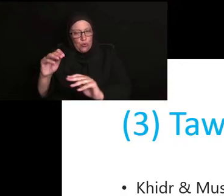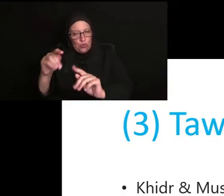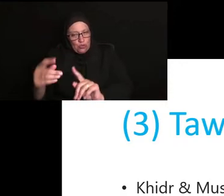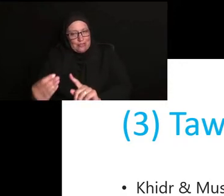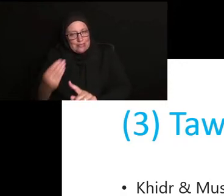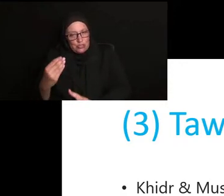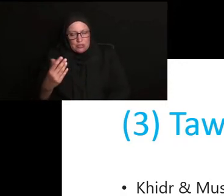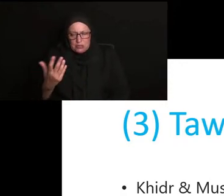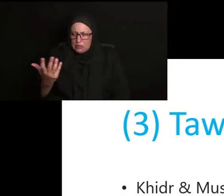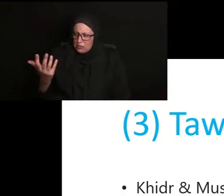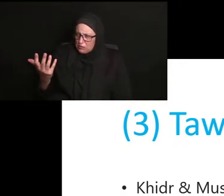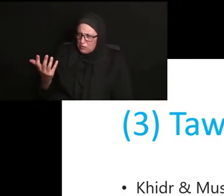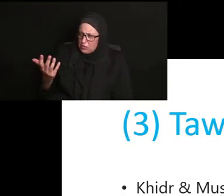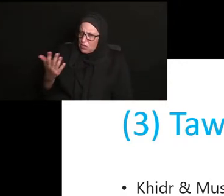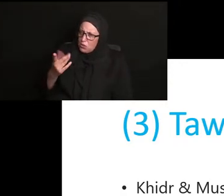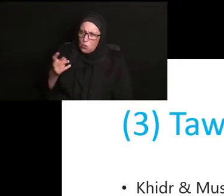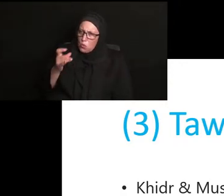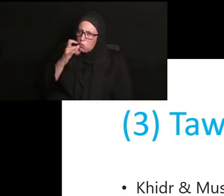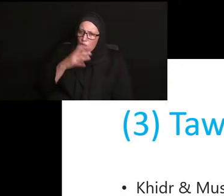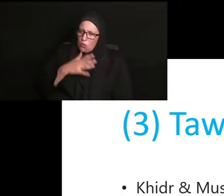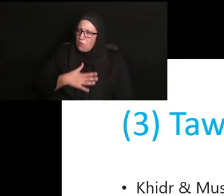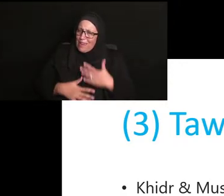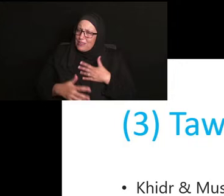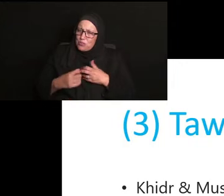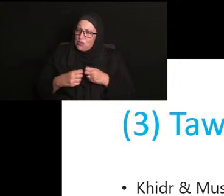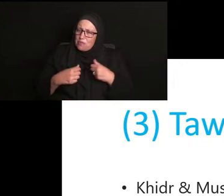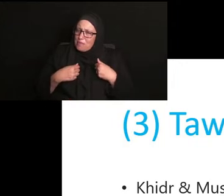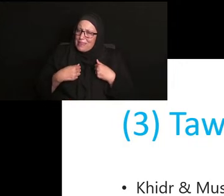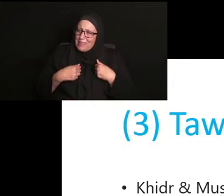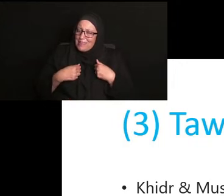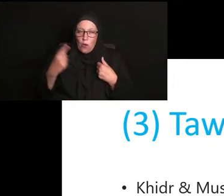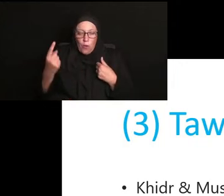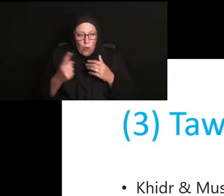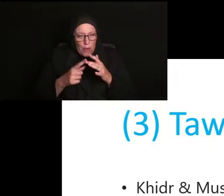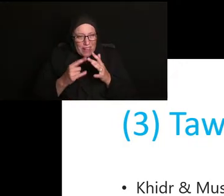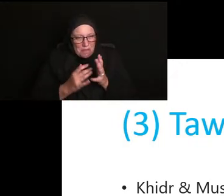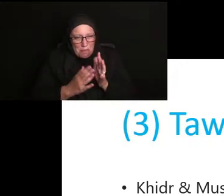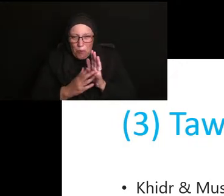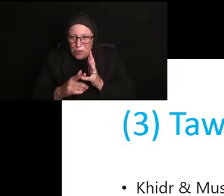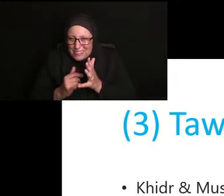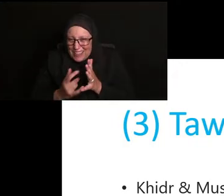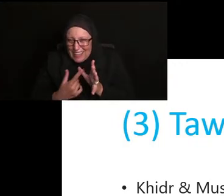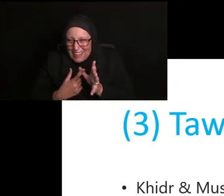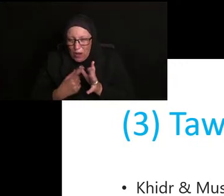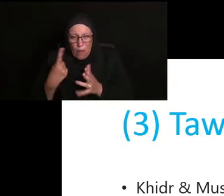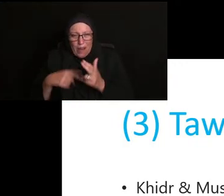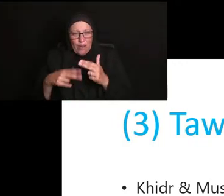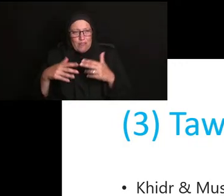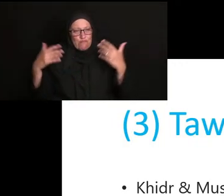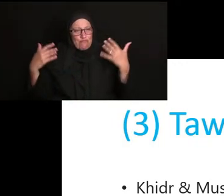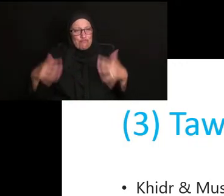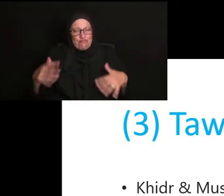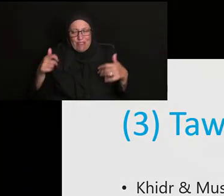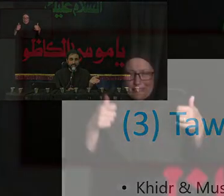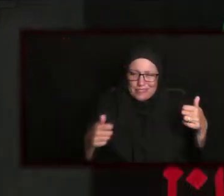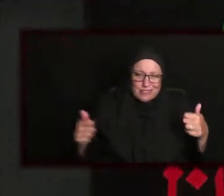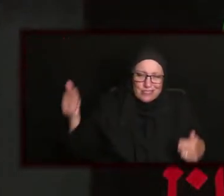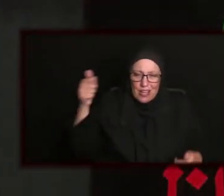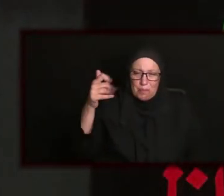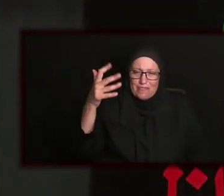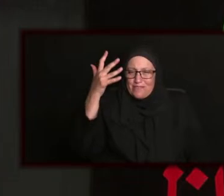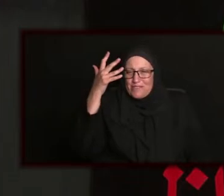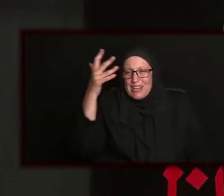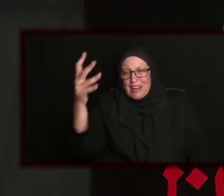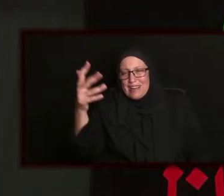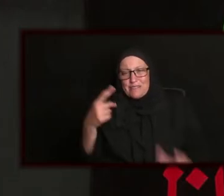says, you won't be patient with me, ya Musa. And who's Musa? Musa is one of the Ulul Azm, the top five messengers.